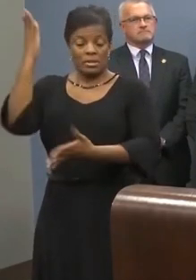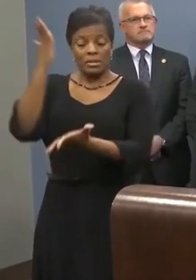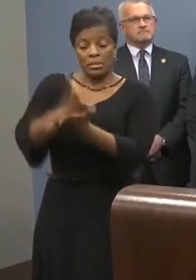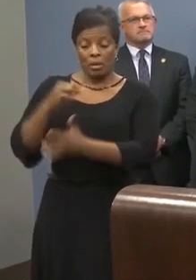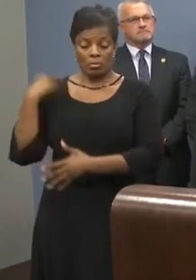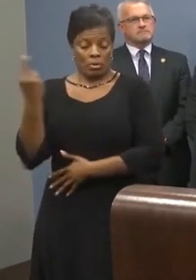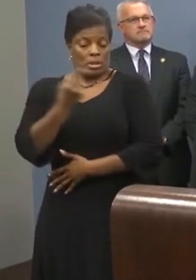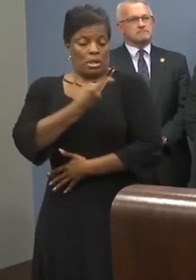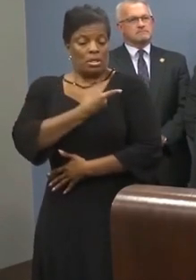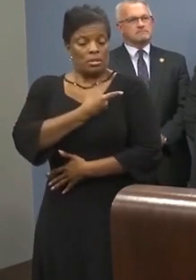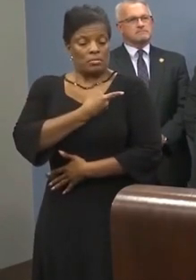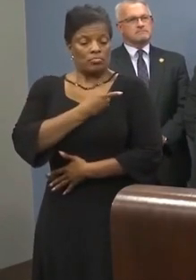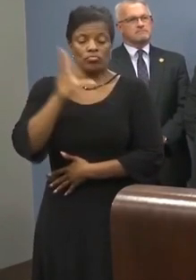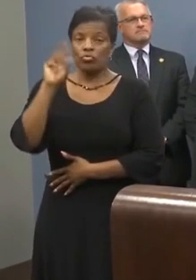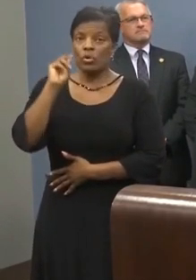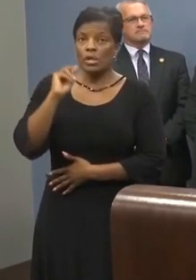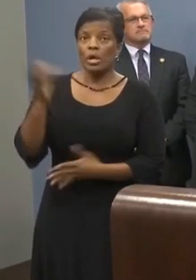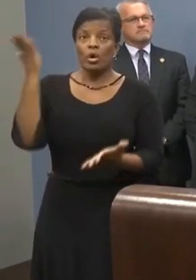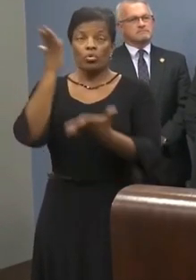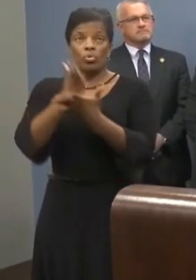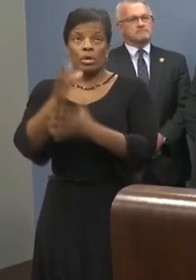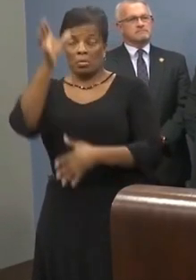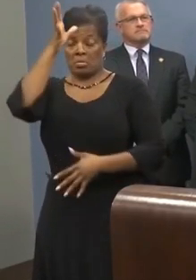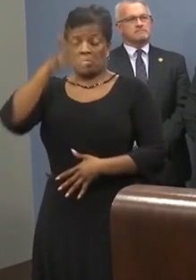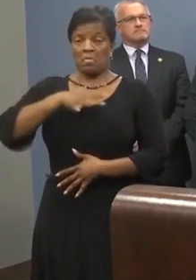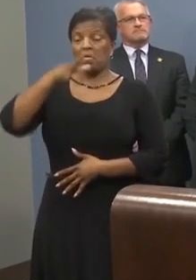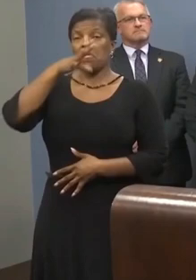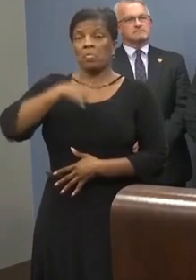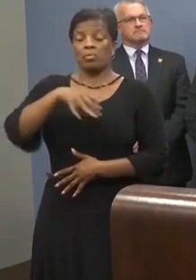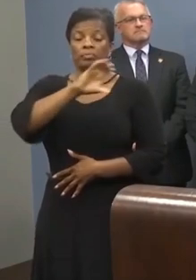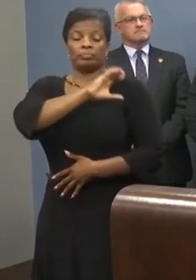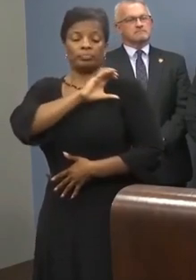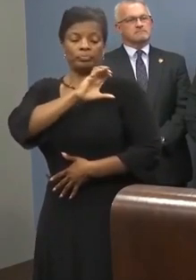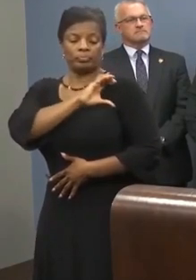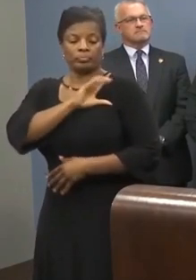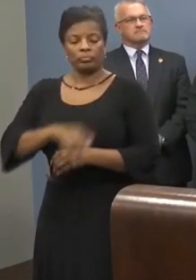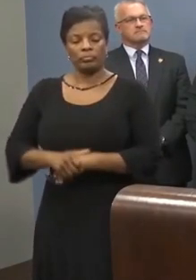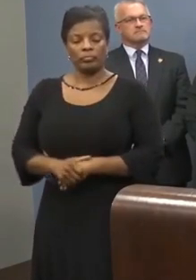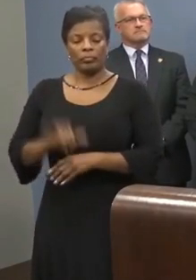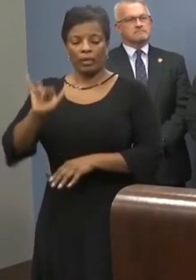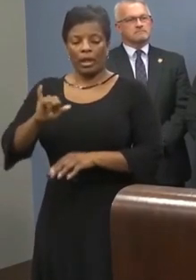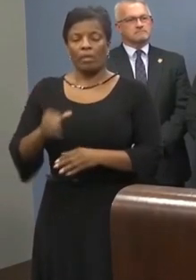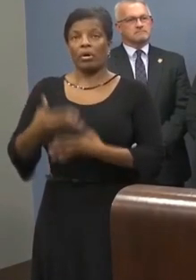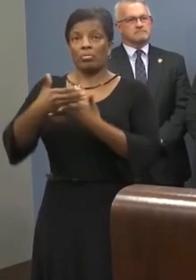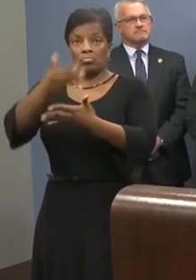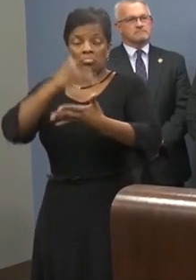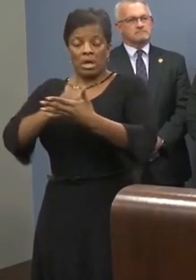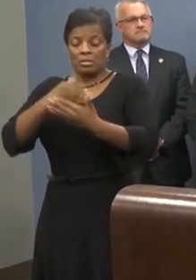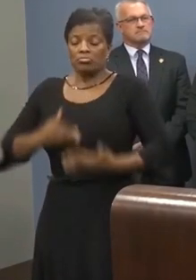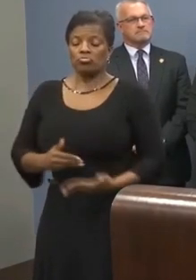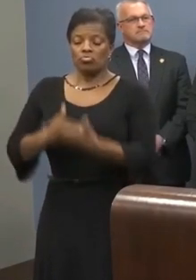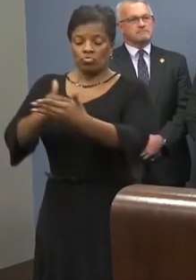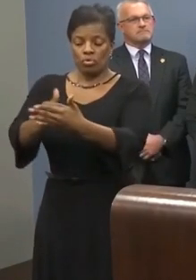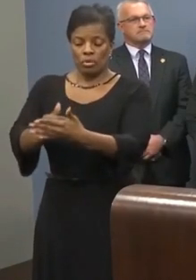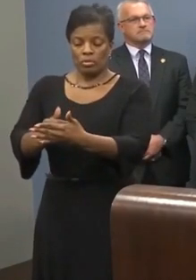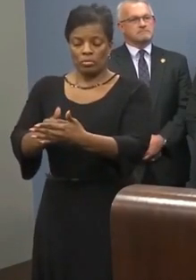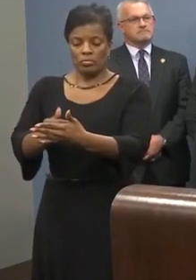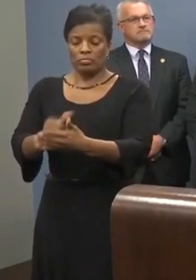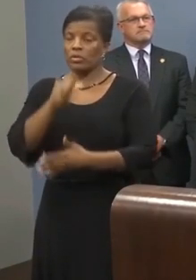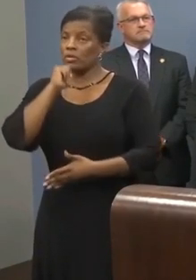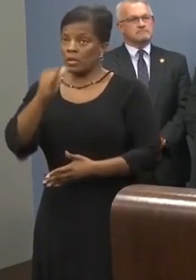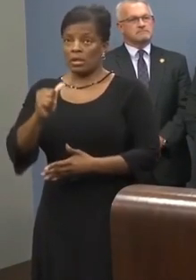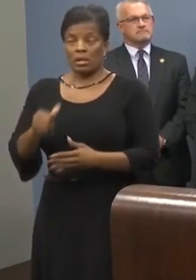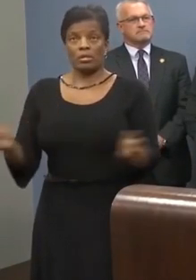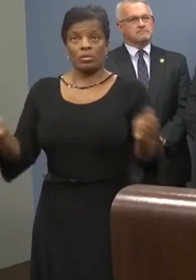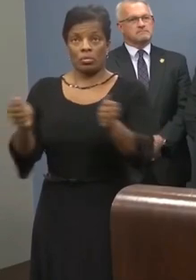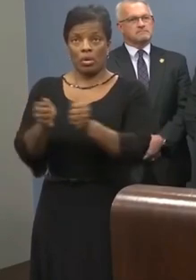us, nor did they ever quit on the men and women of law enforcement. They had our backs and we had theirs. We could not